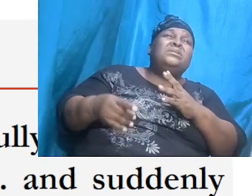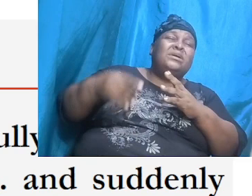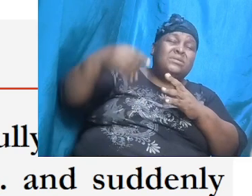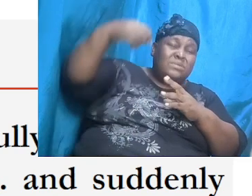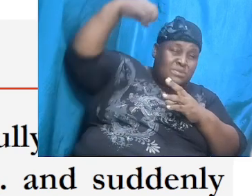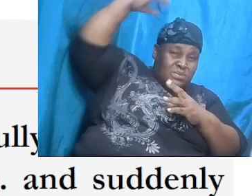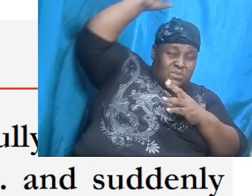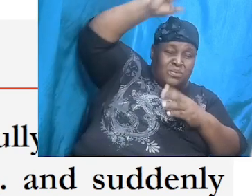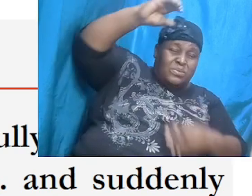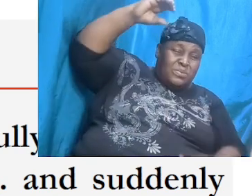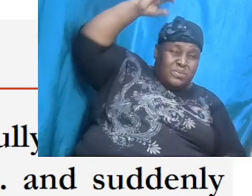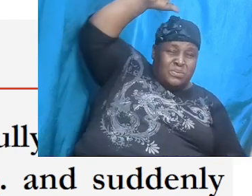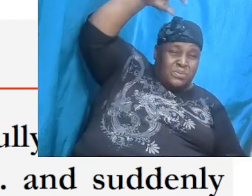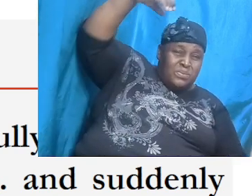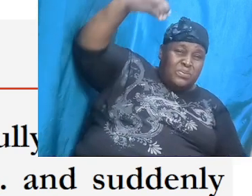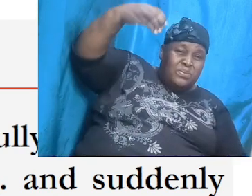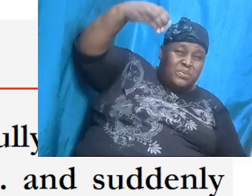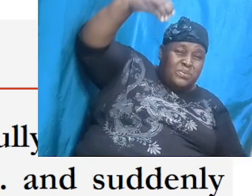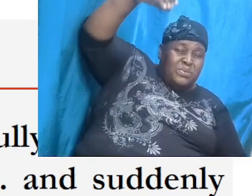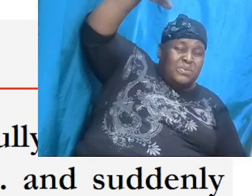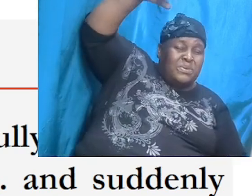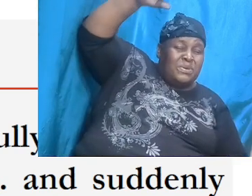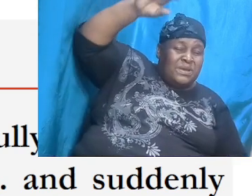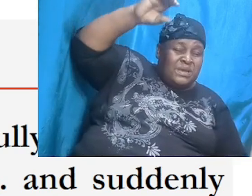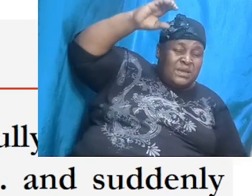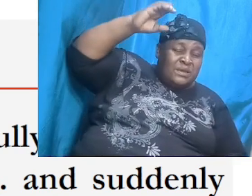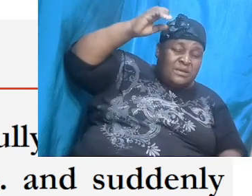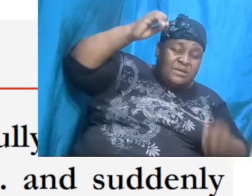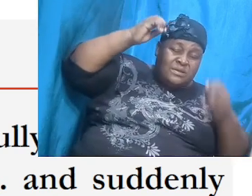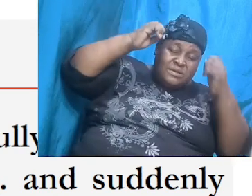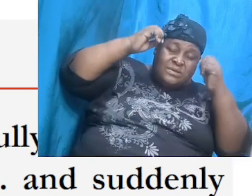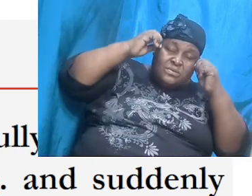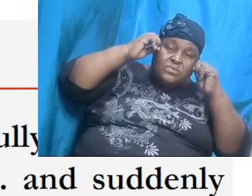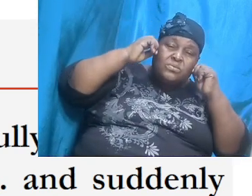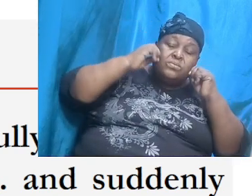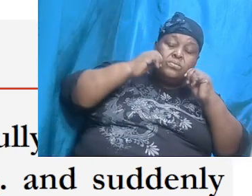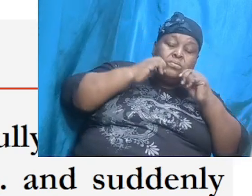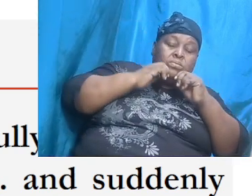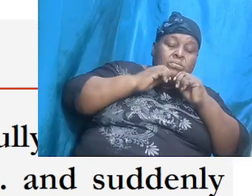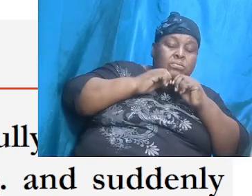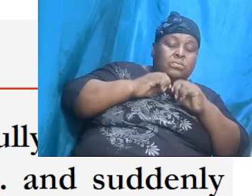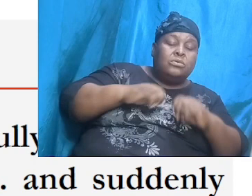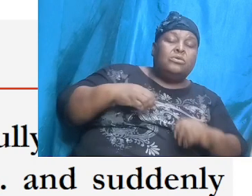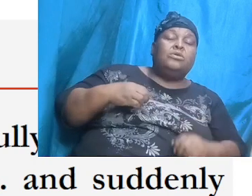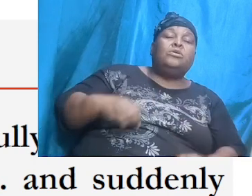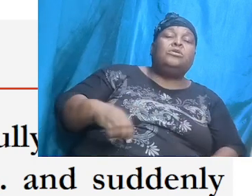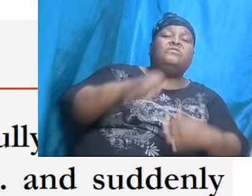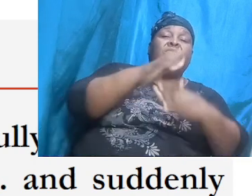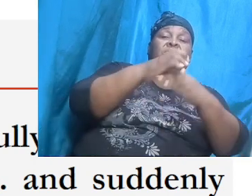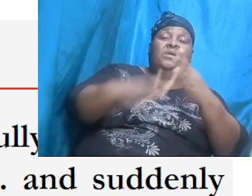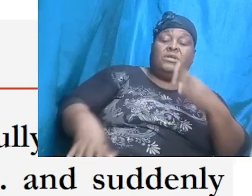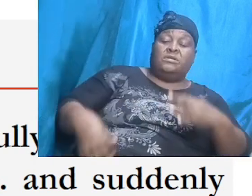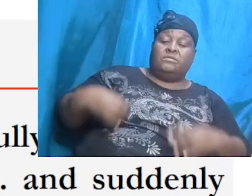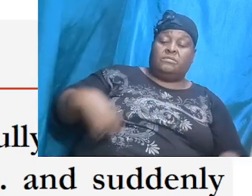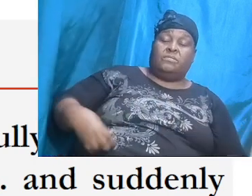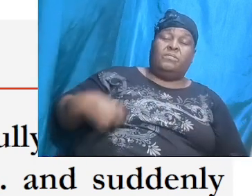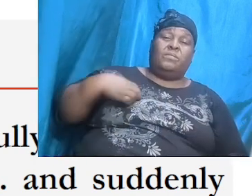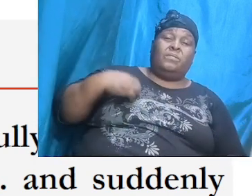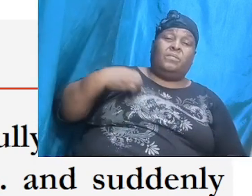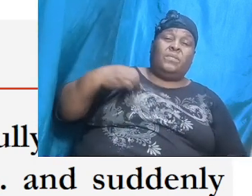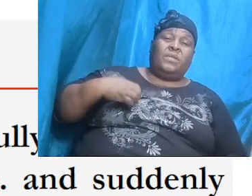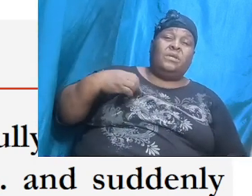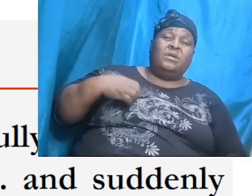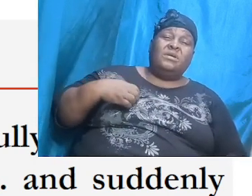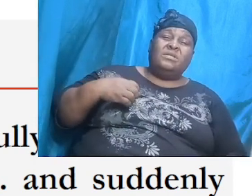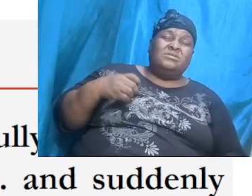even down to the skirts of his feet. Amen. In a similar way, because we are united, then suddenly something is going to happen. Can I